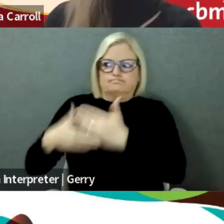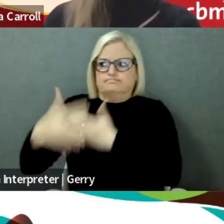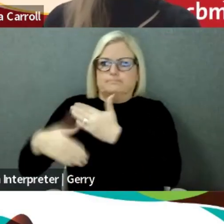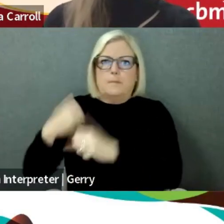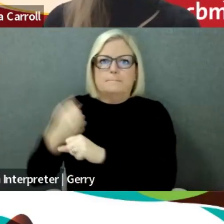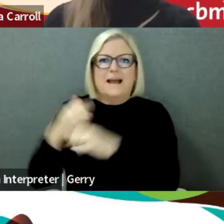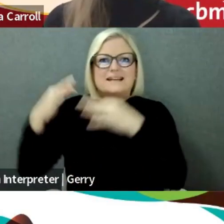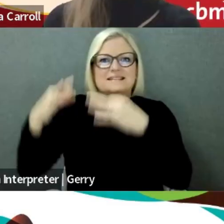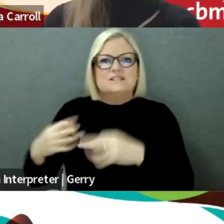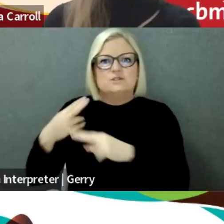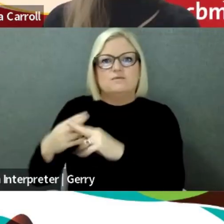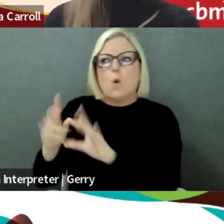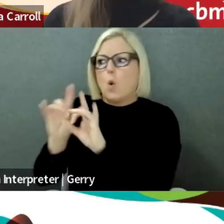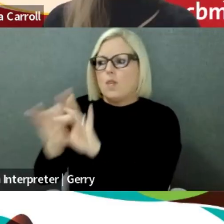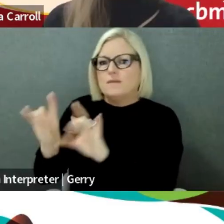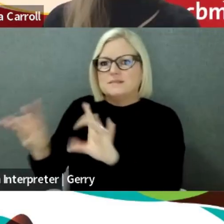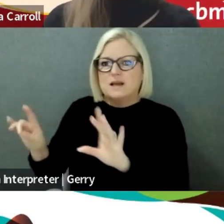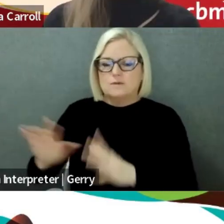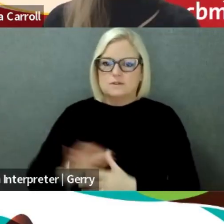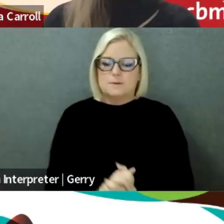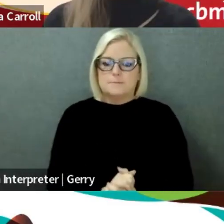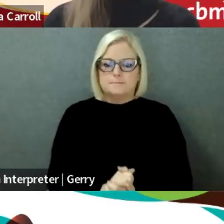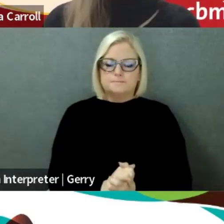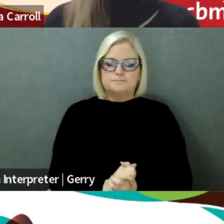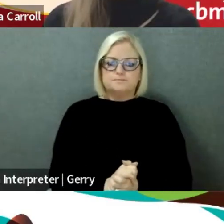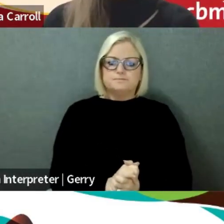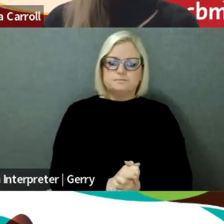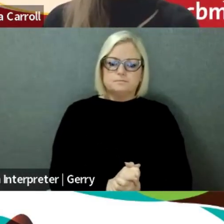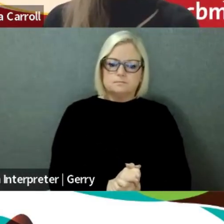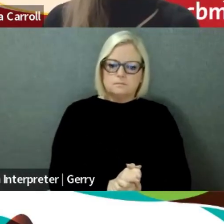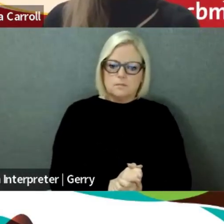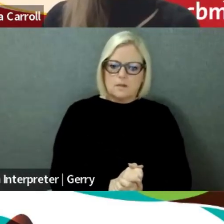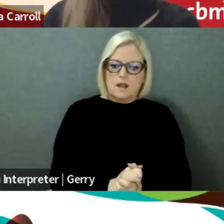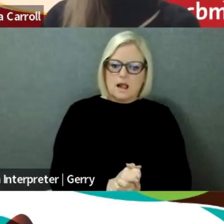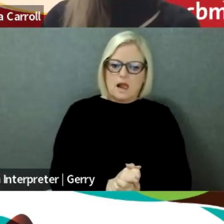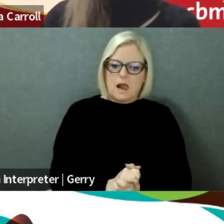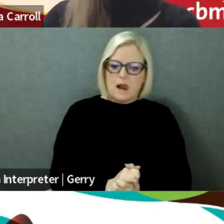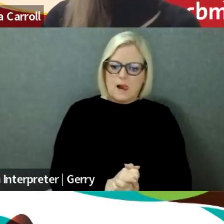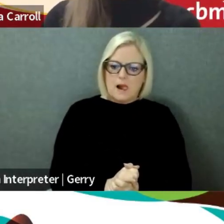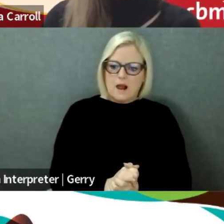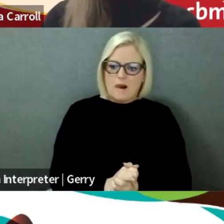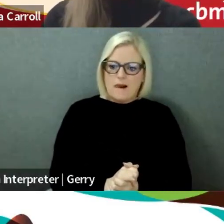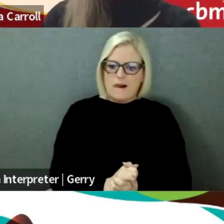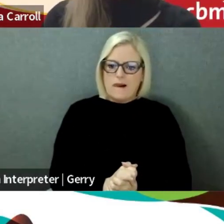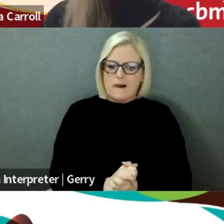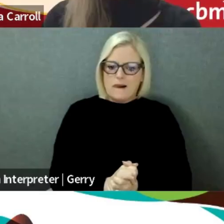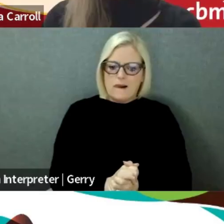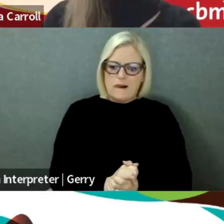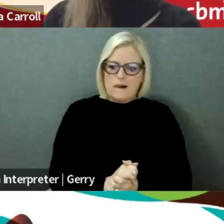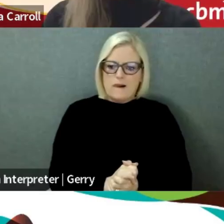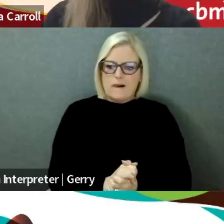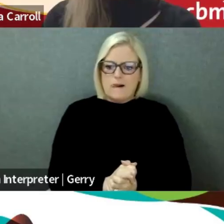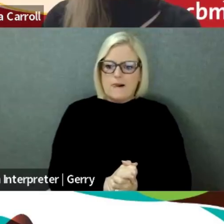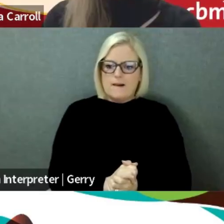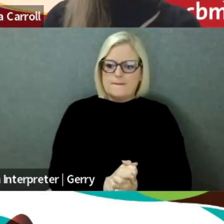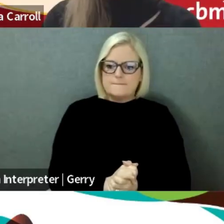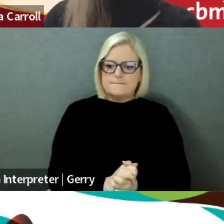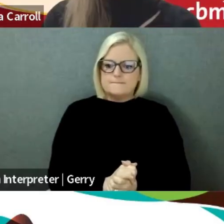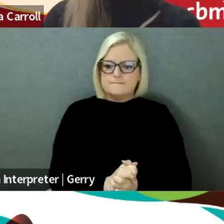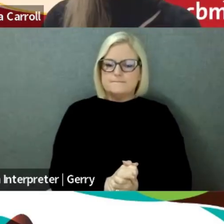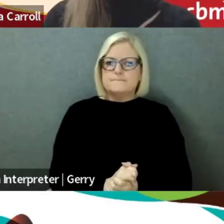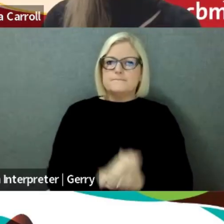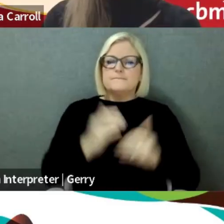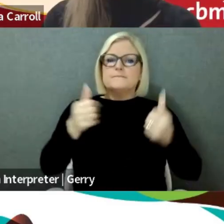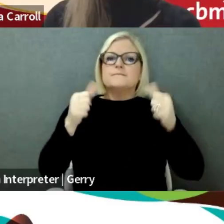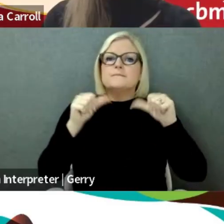Can you tell others to stop calling me? And we'll now talk a little bit about what role